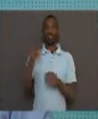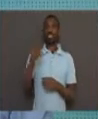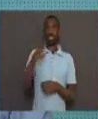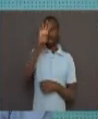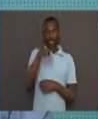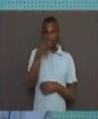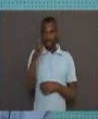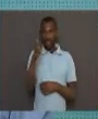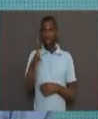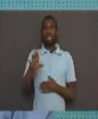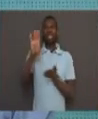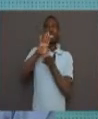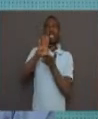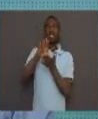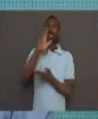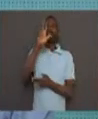on page